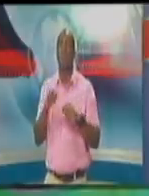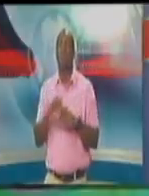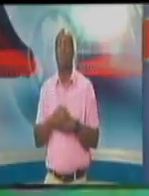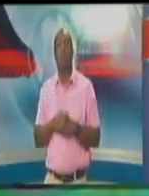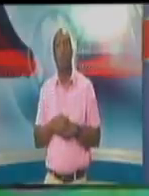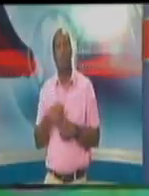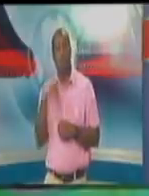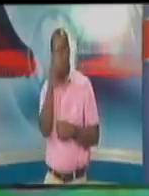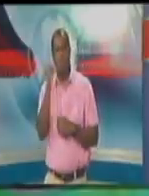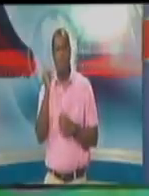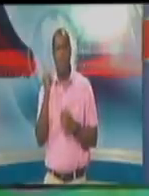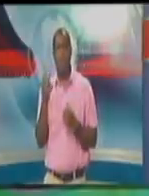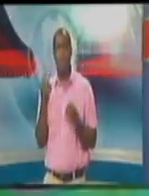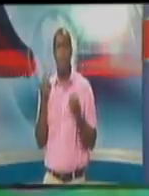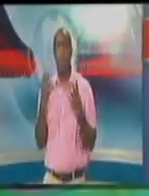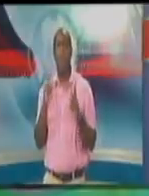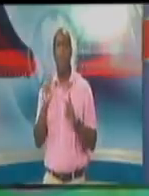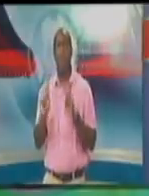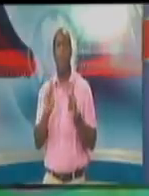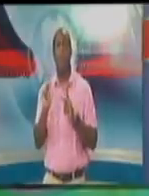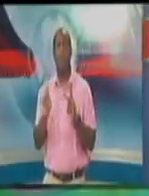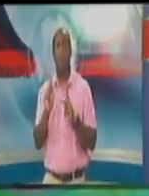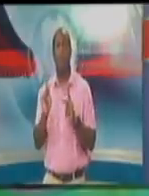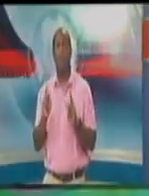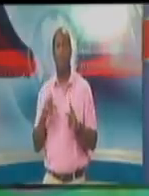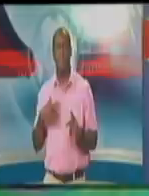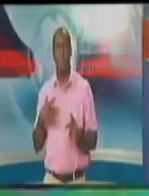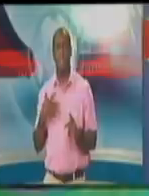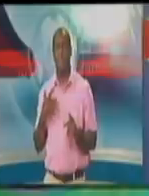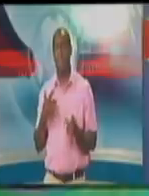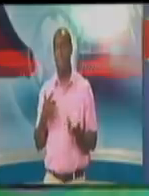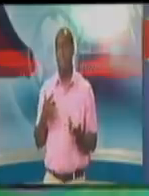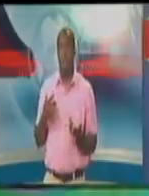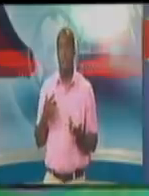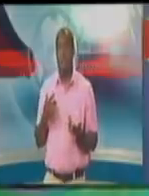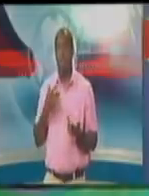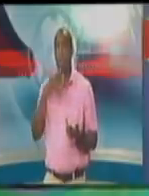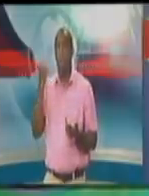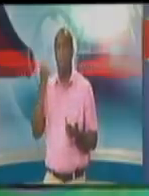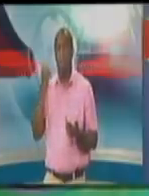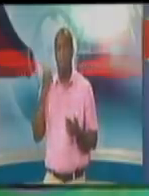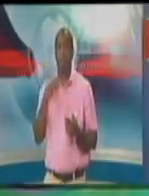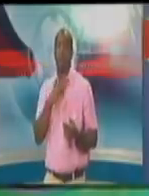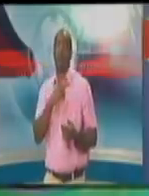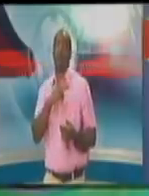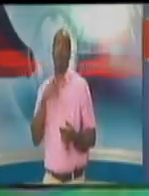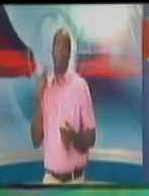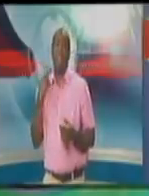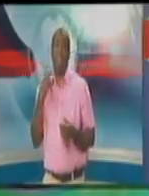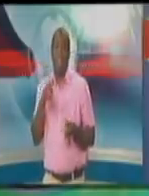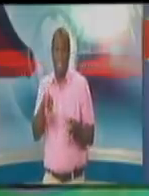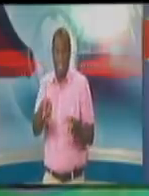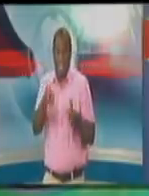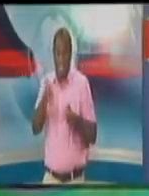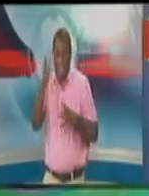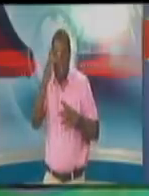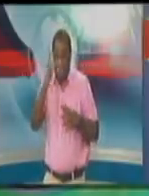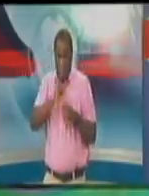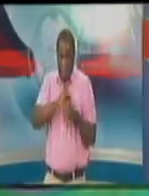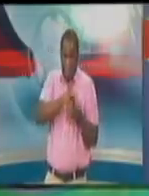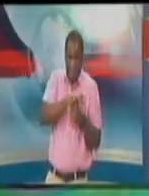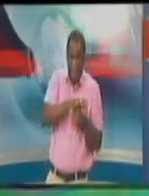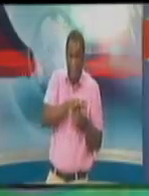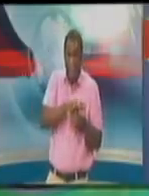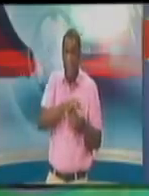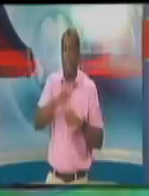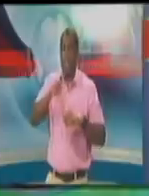that it's probably better to risk infection than to really ride through this